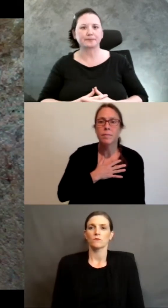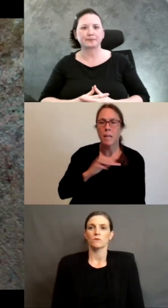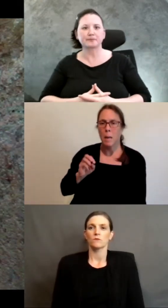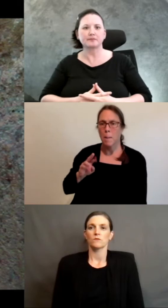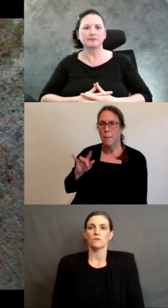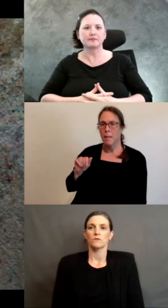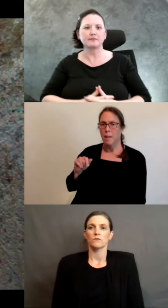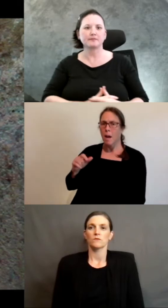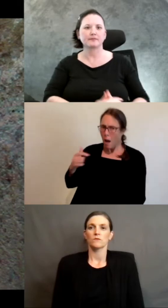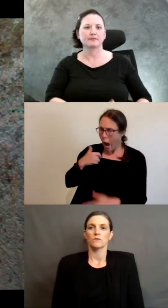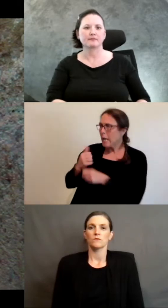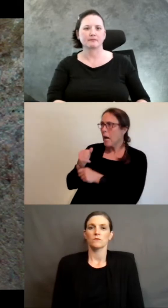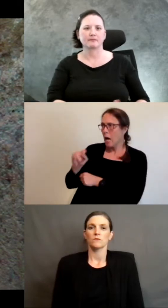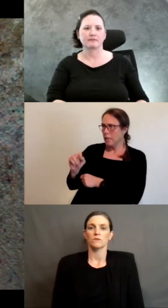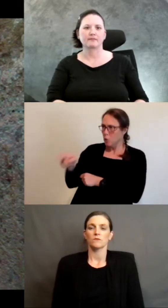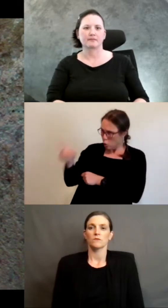when.